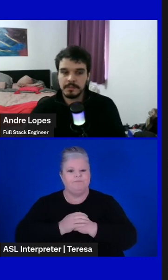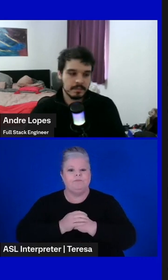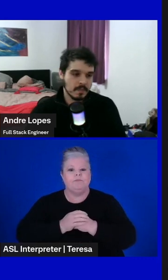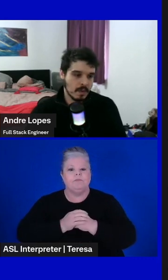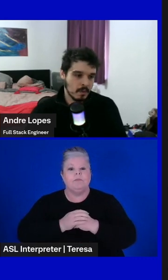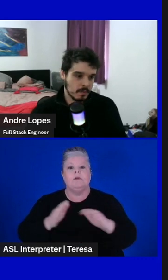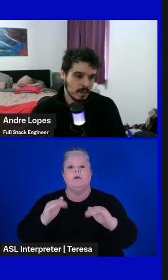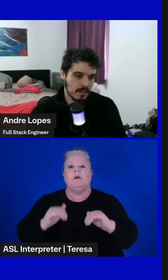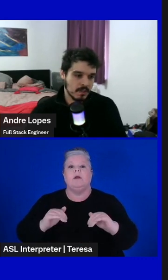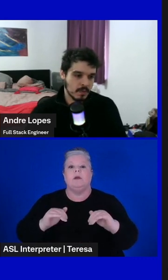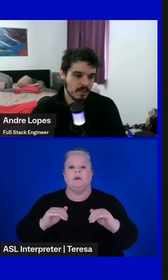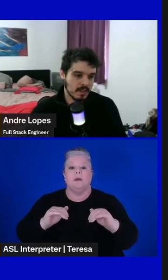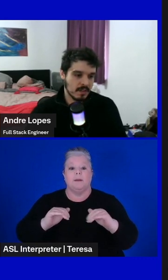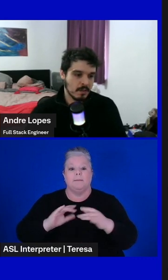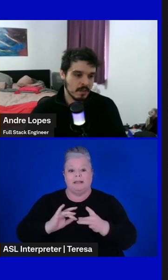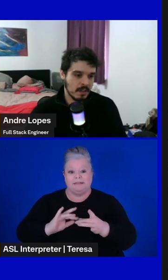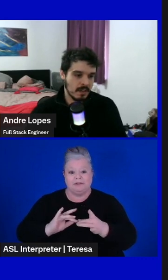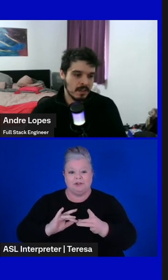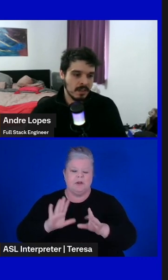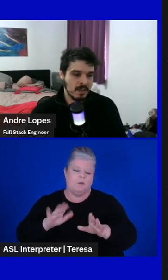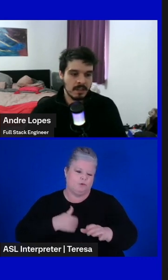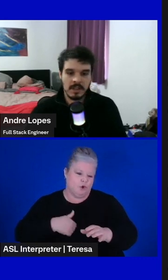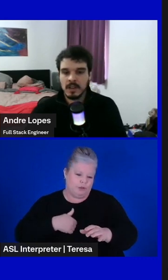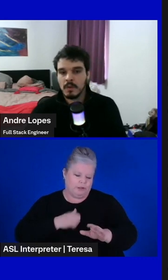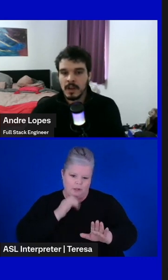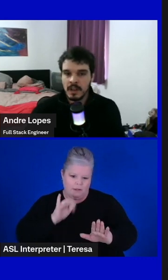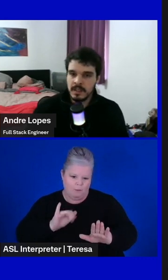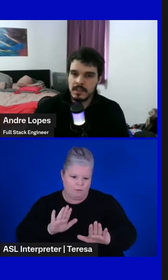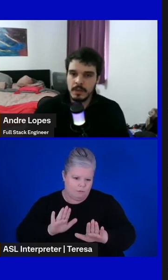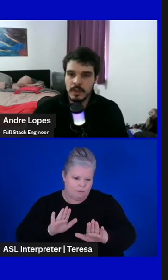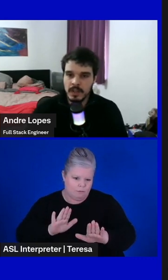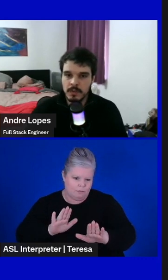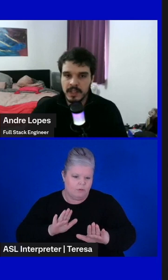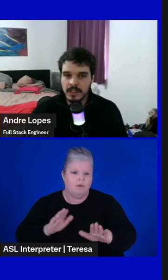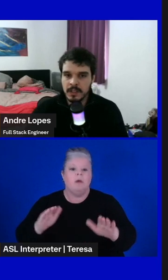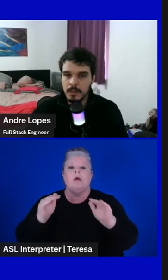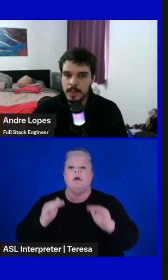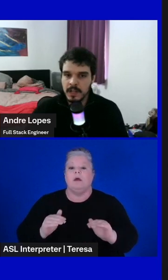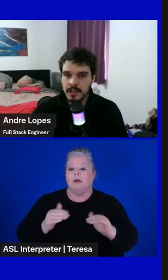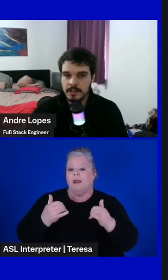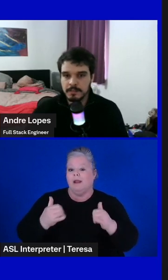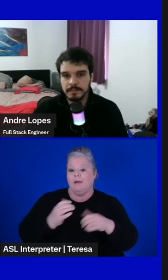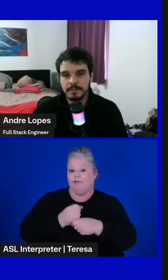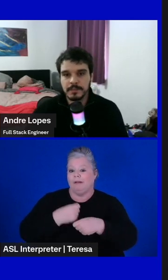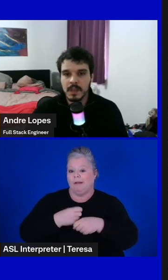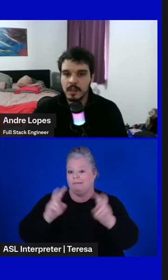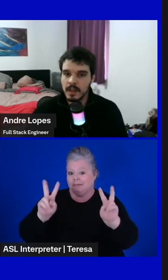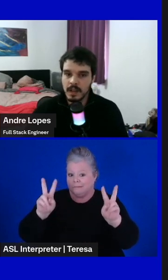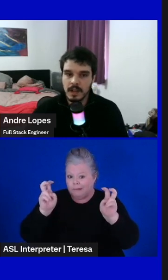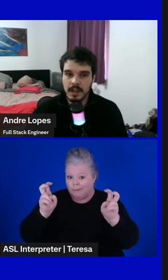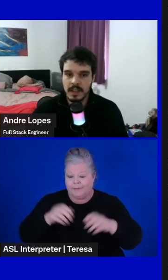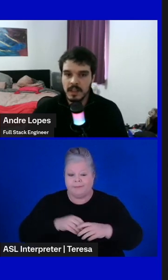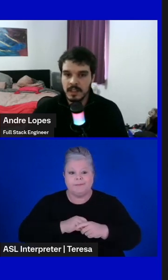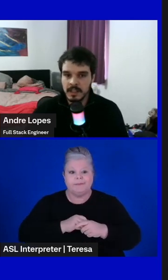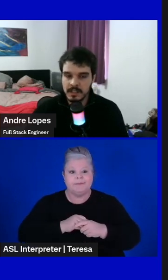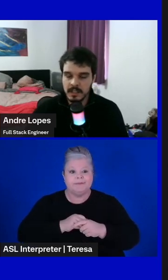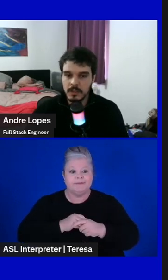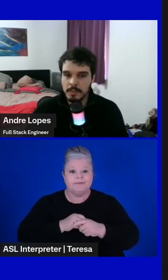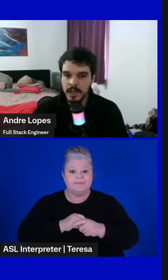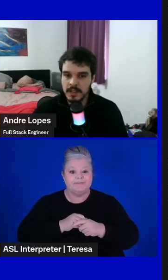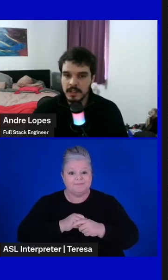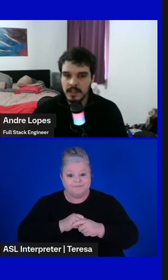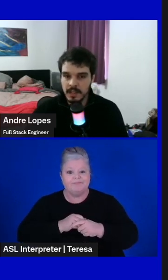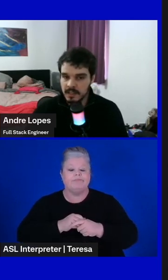Messaging. Oh, sorry, this one is. This here we're gonna create a topic, an